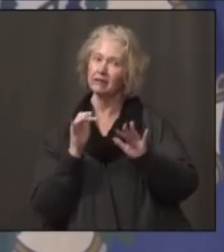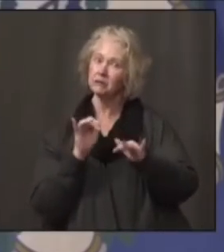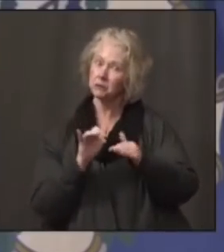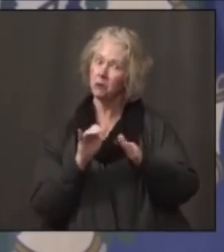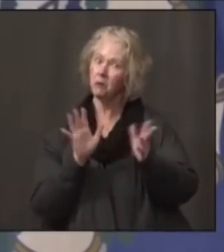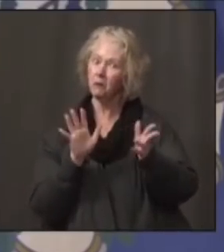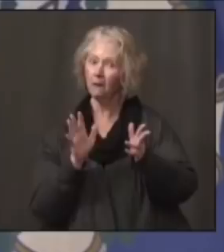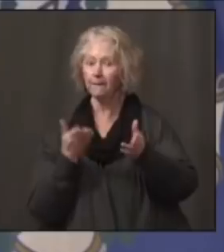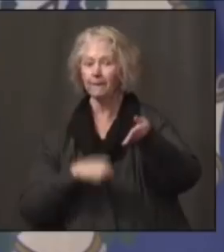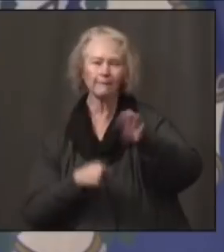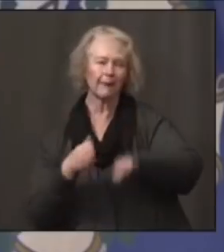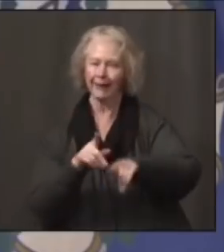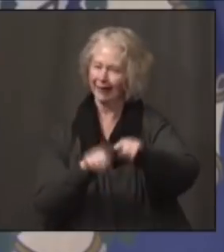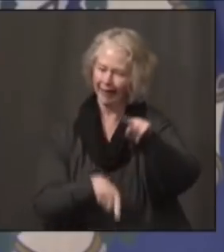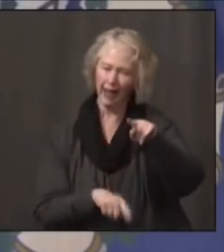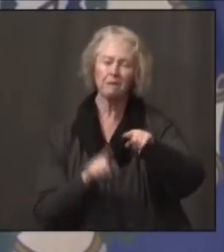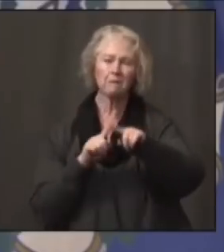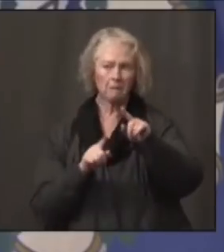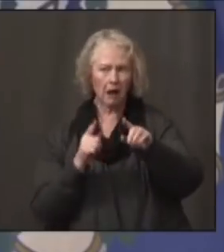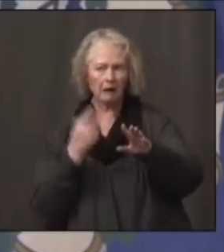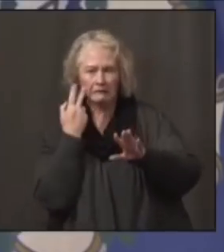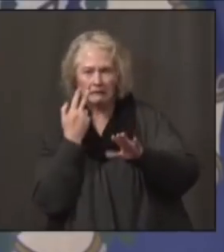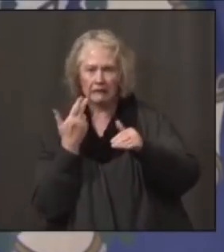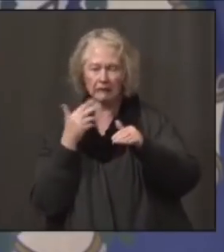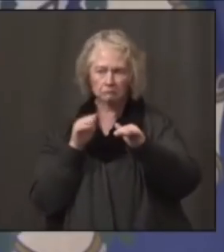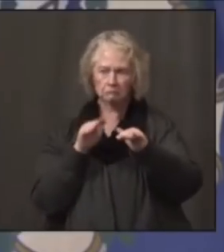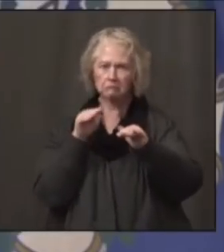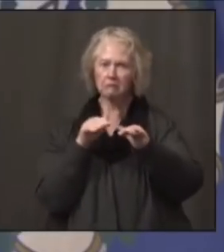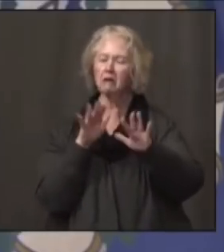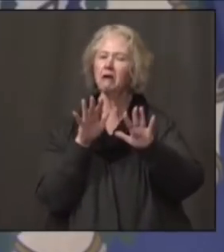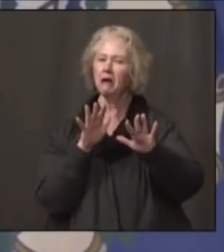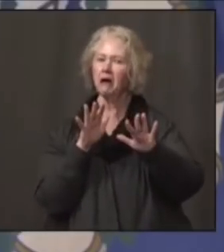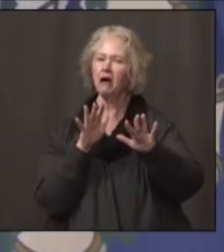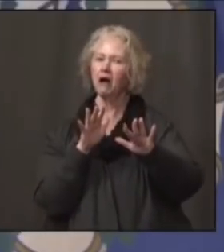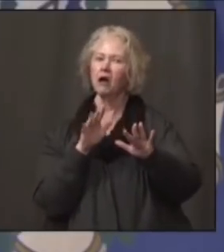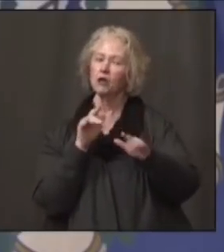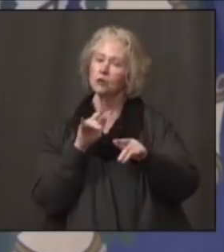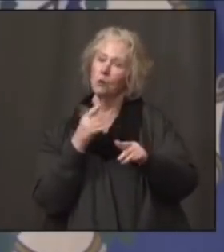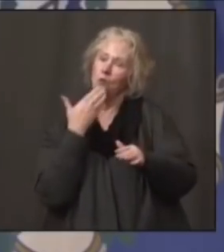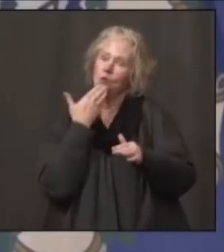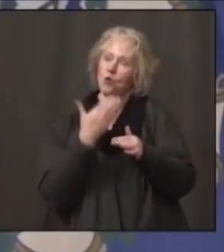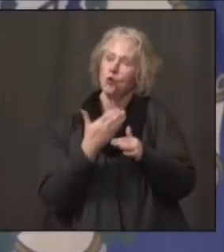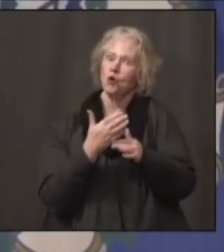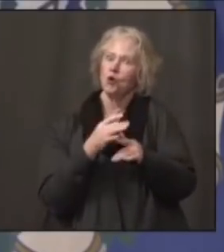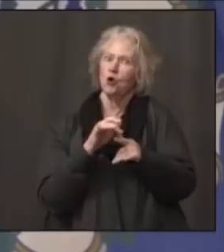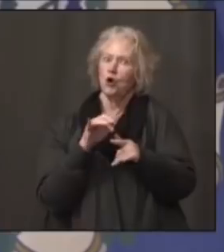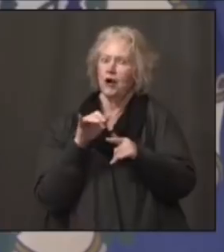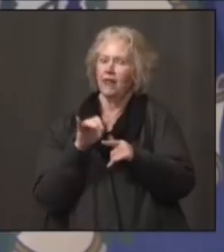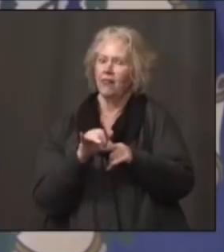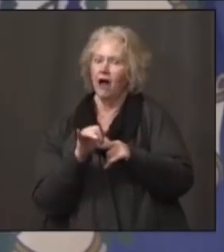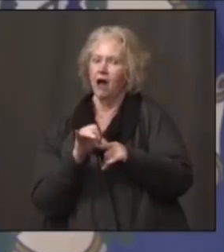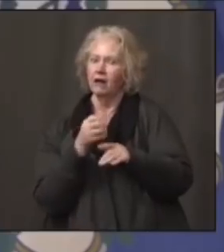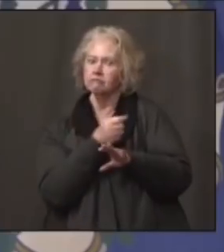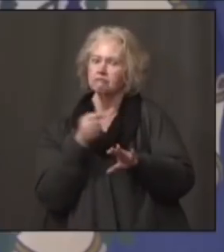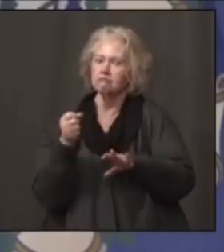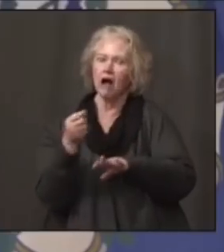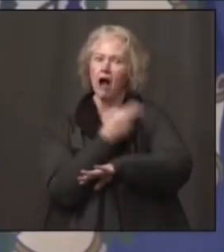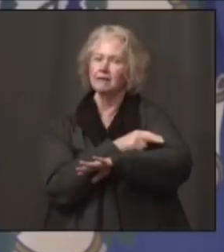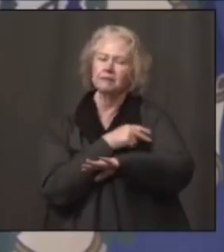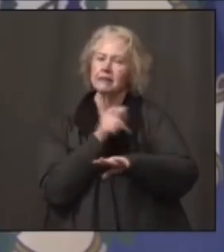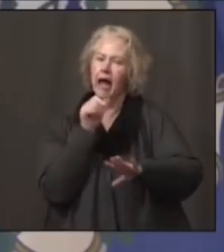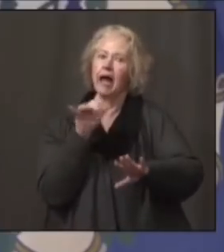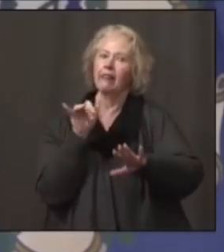trend. Unfortunately, in the hospitalizations, it's not going up like a hockey stick. It's controlled for now. But